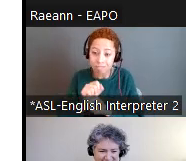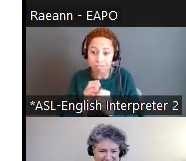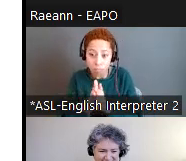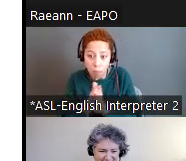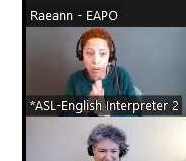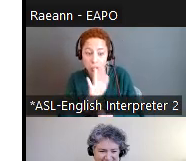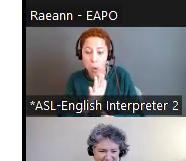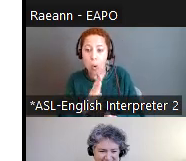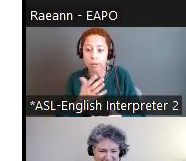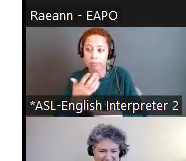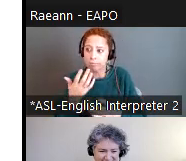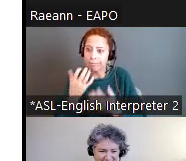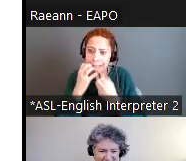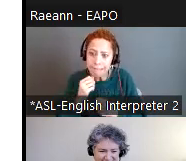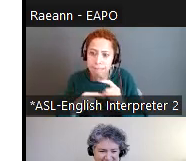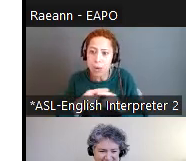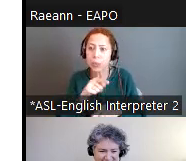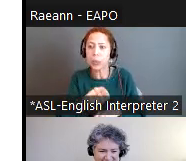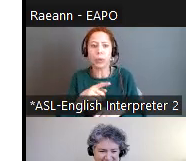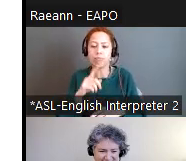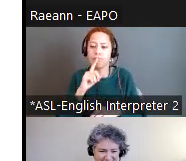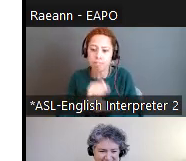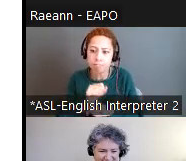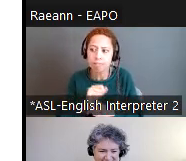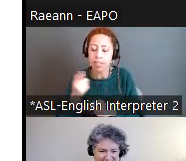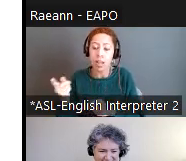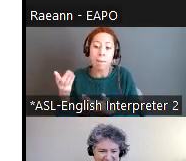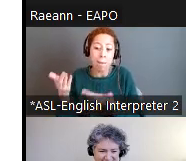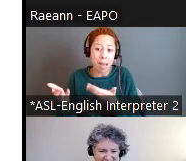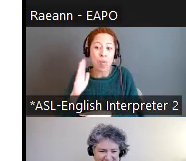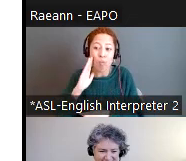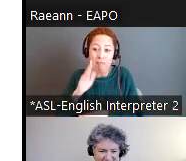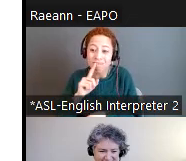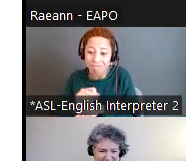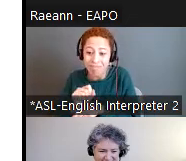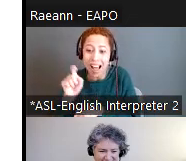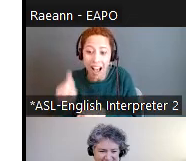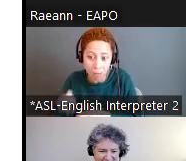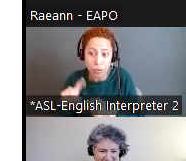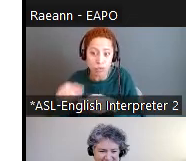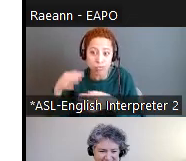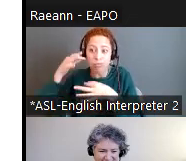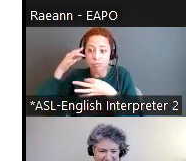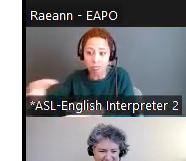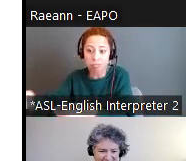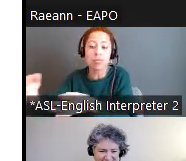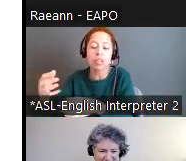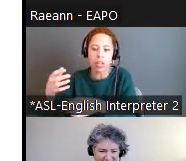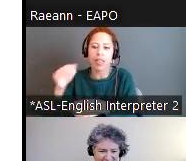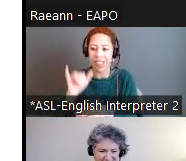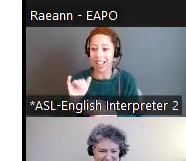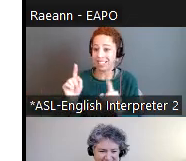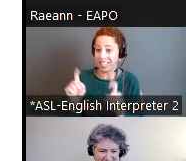that they're going to make decisions or might make decisions on your behalf? That's the same test for revoking a document. So if somebody has